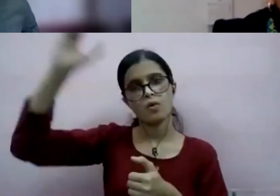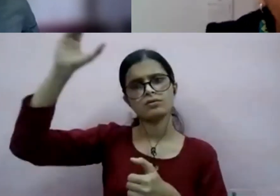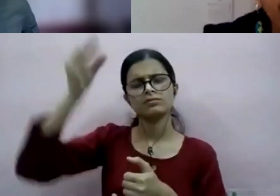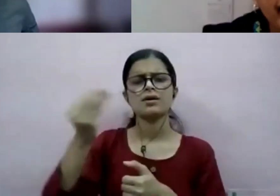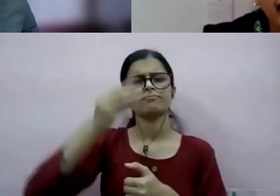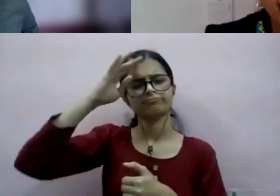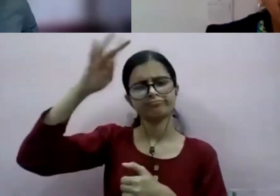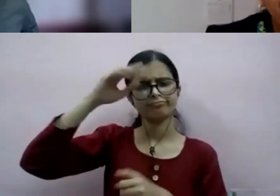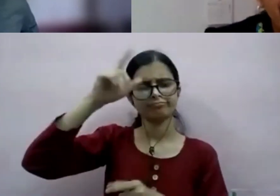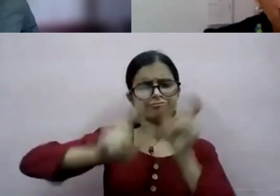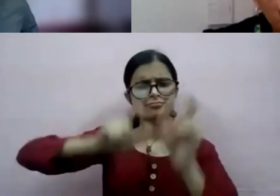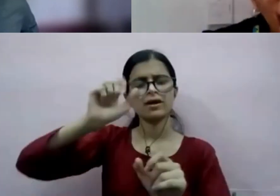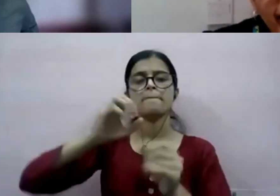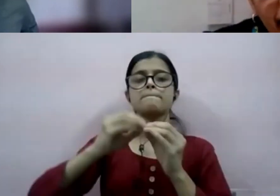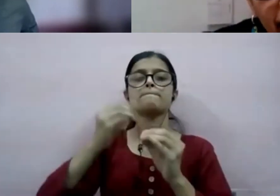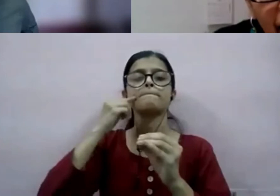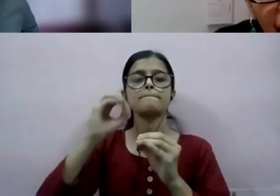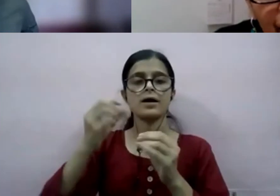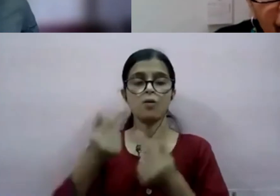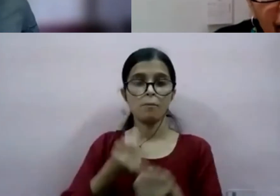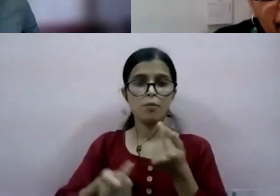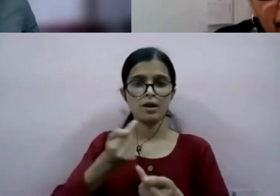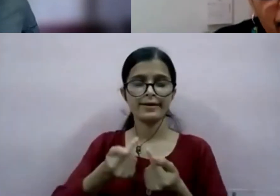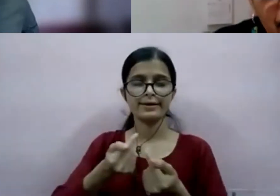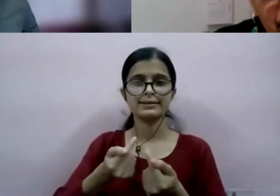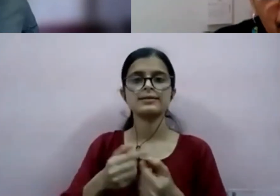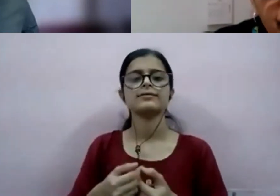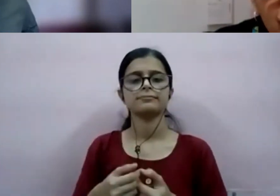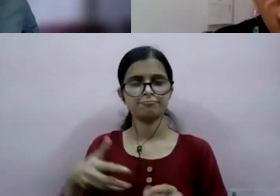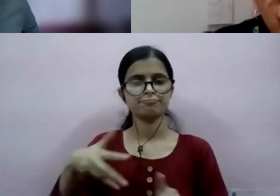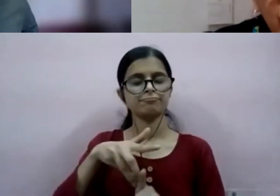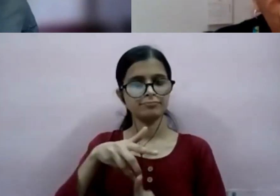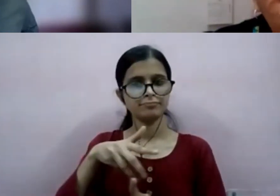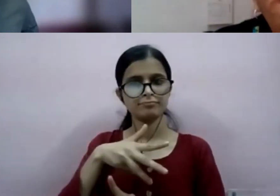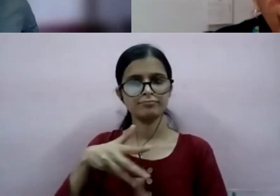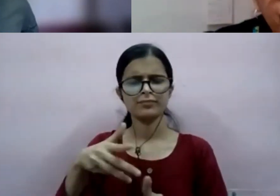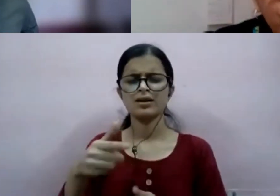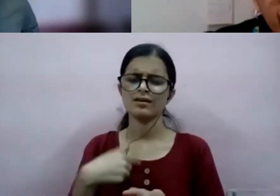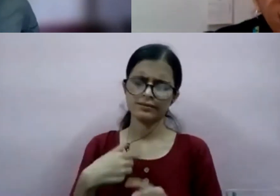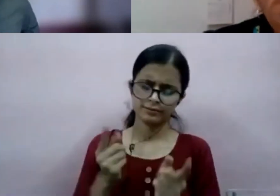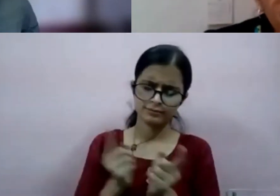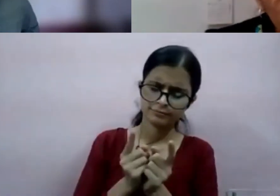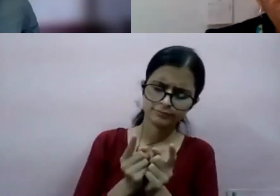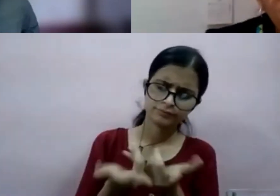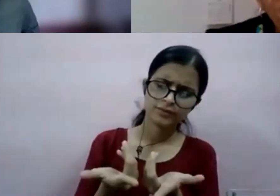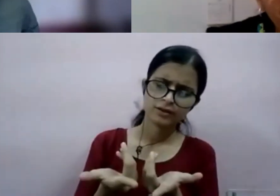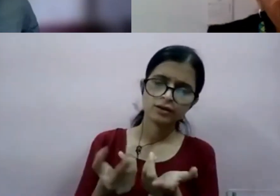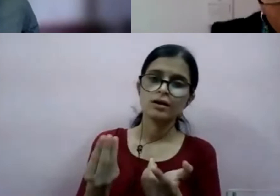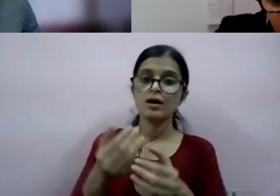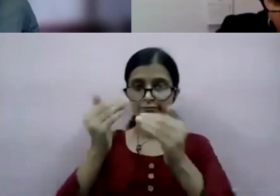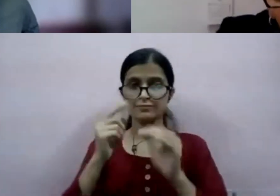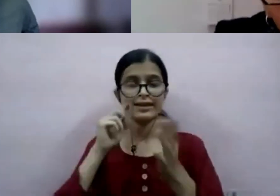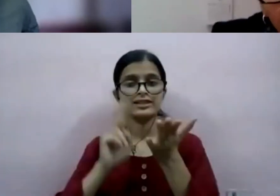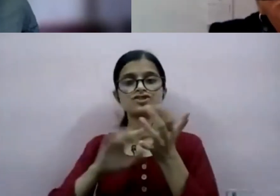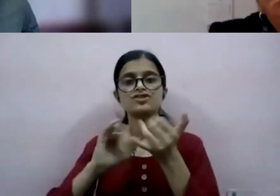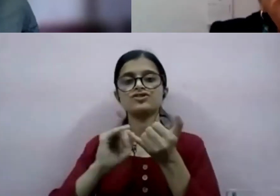on biopolitics, right, and so on. But let me just go on to Insha's question, but I